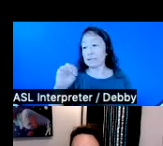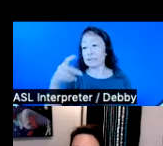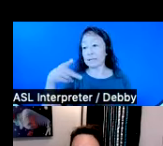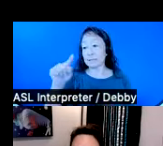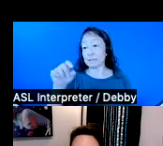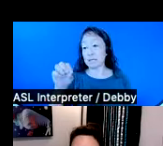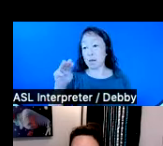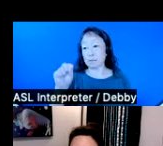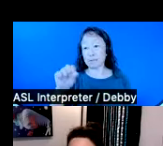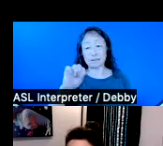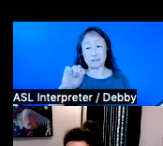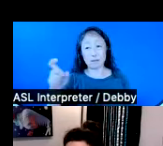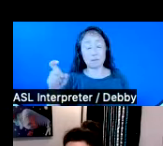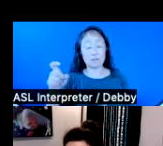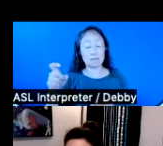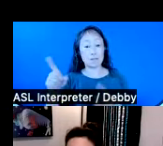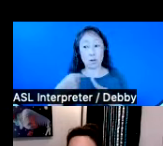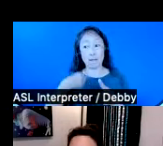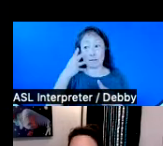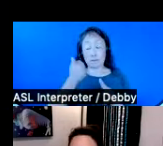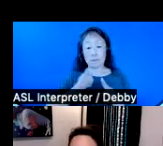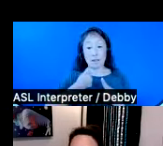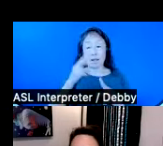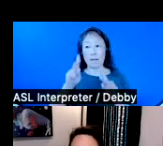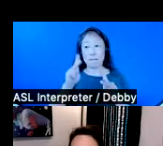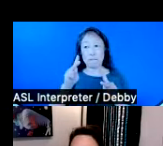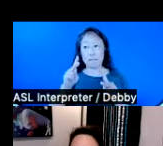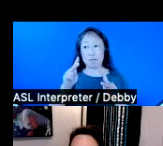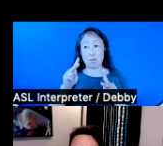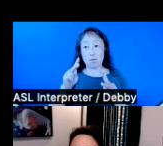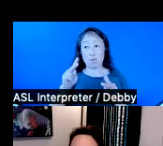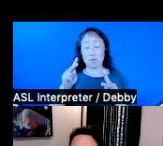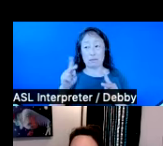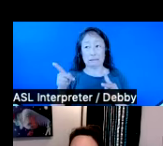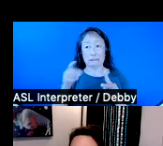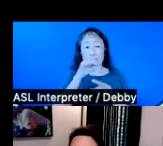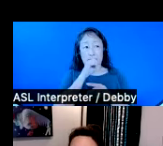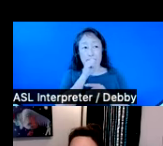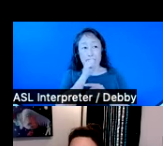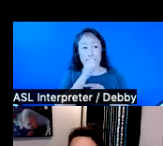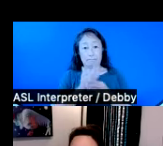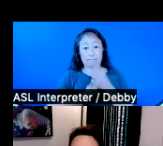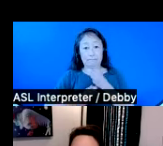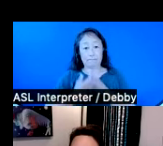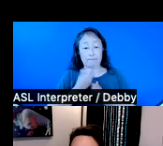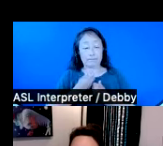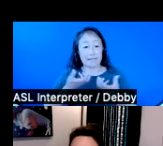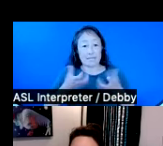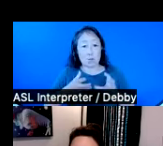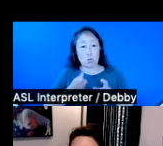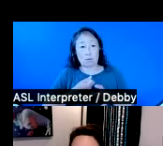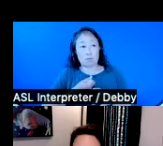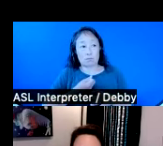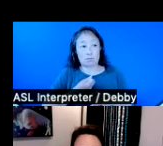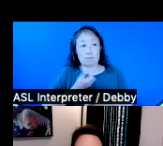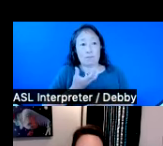myself, people were staring and didn't want to say, because there's such a stigma about mental health and any type of